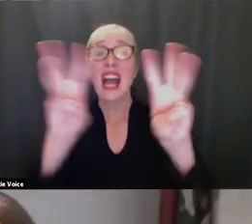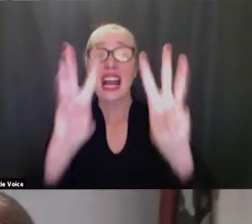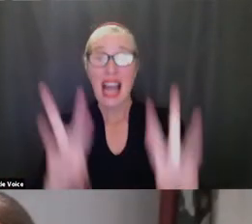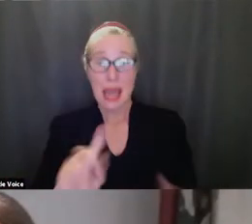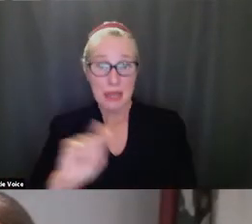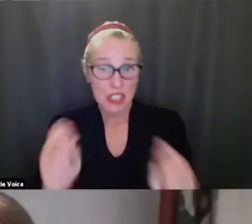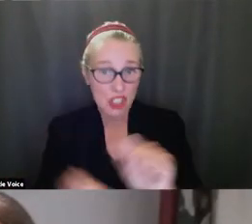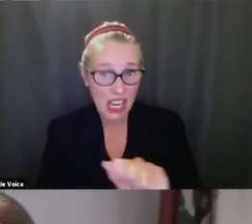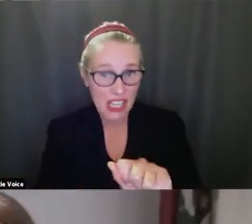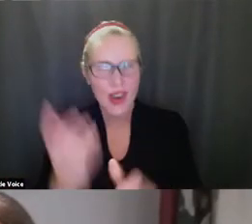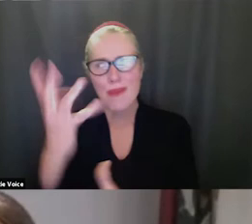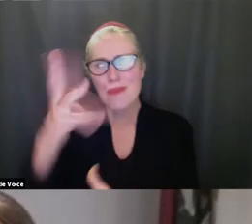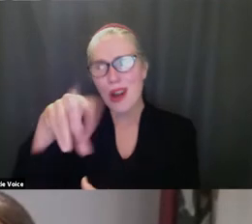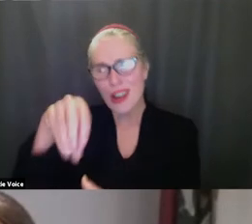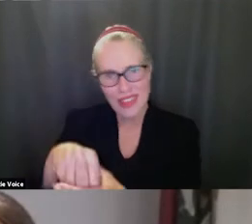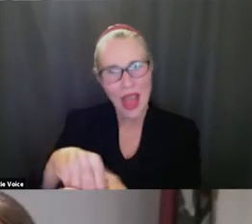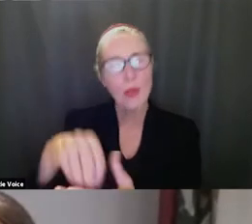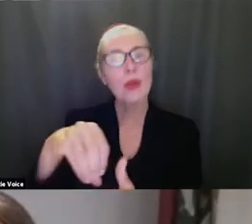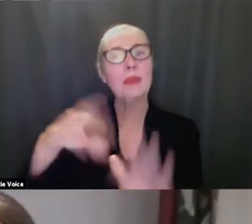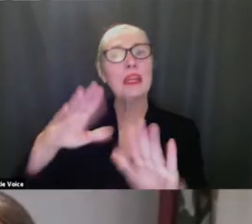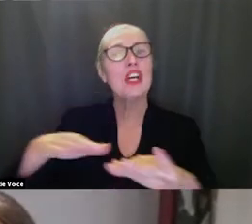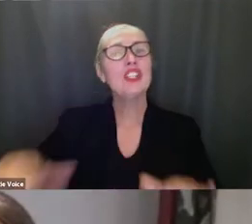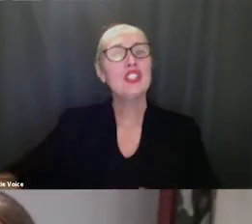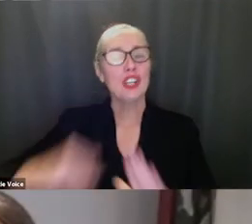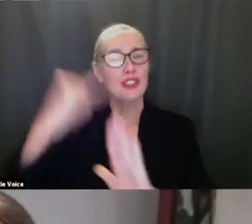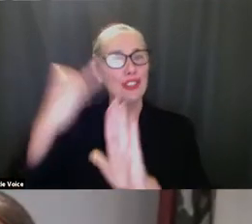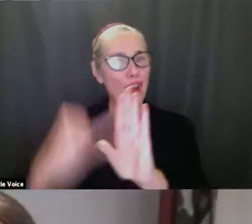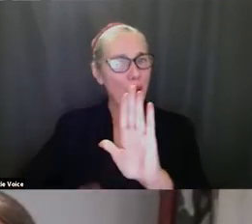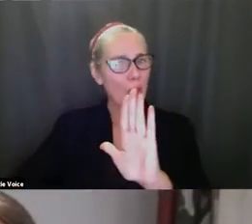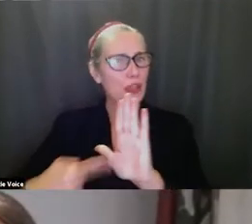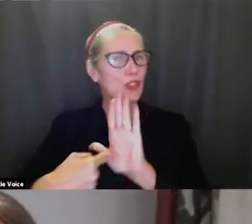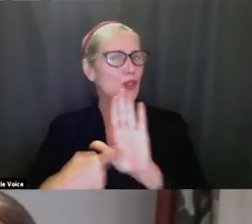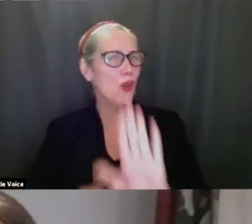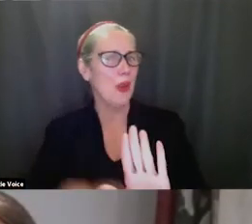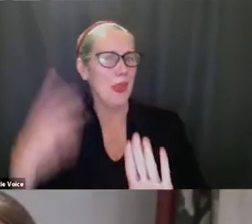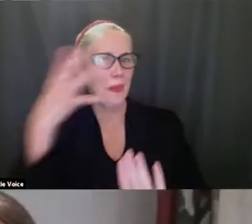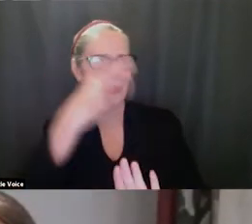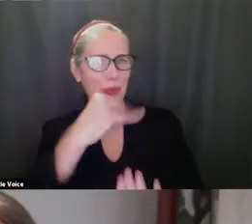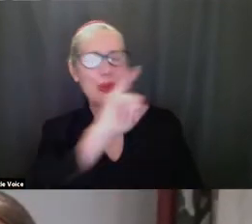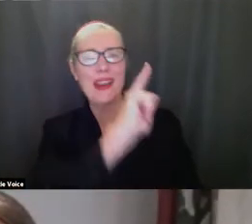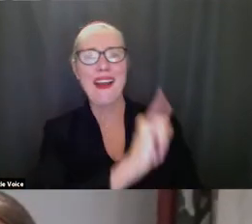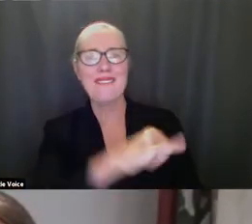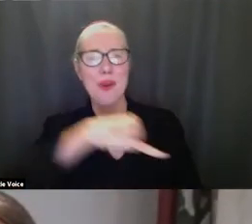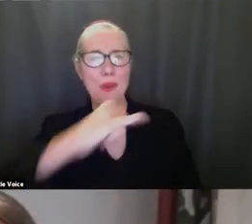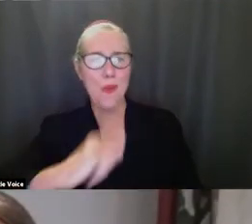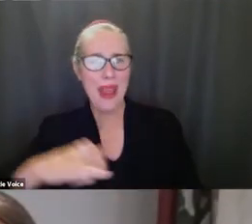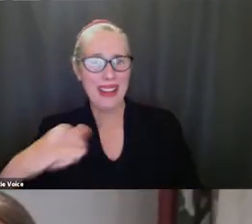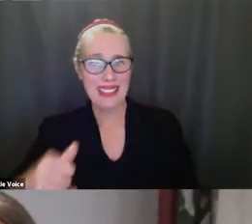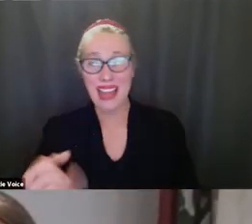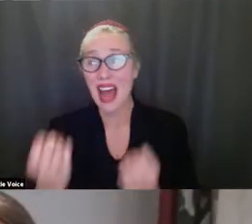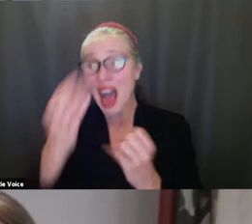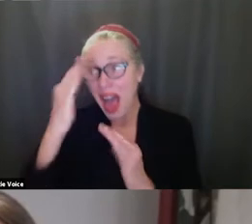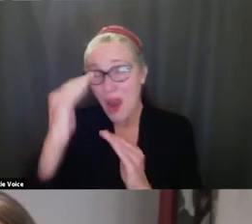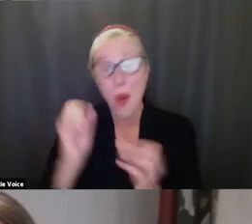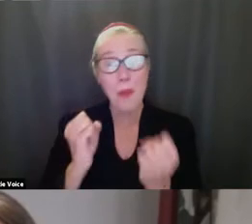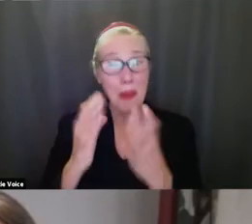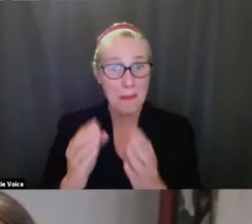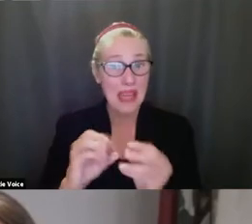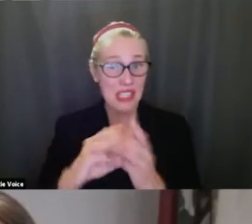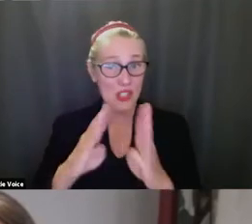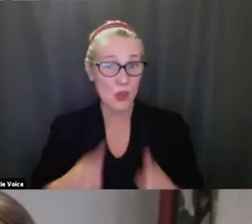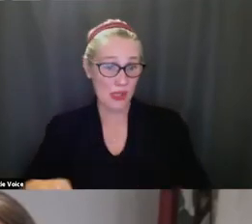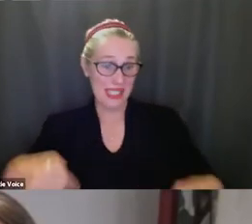children's artwork depicting the beauty of wales i really hope that many district students participate i'll give you more